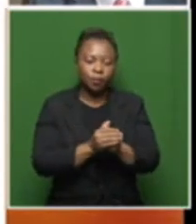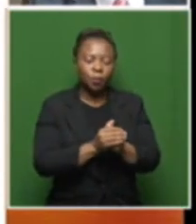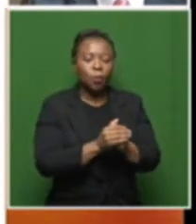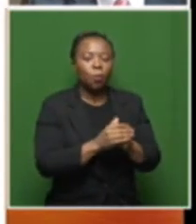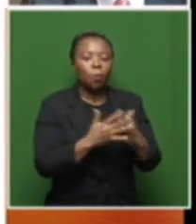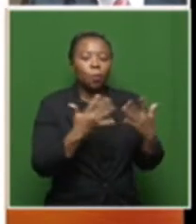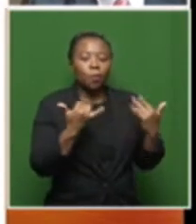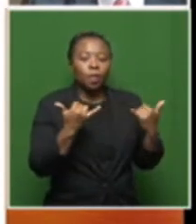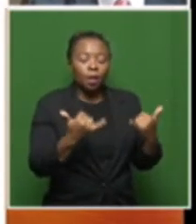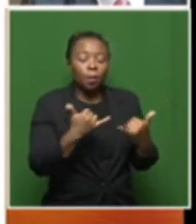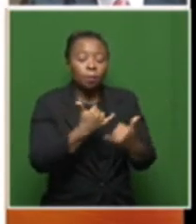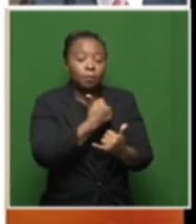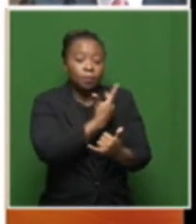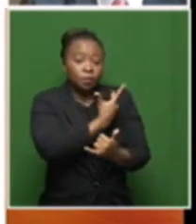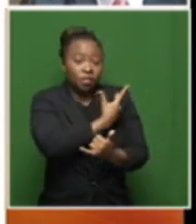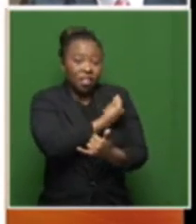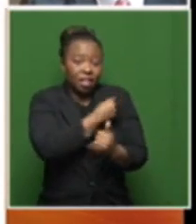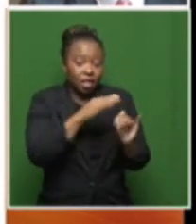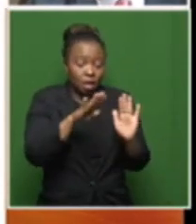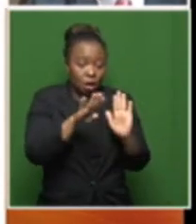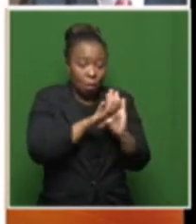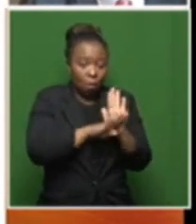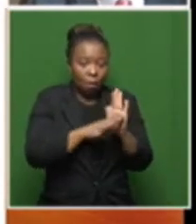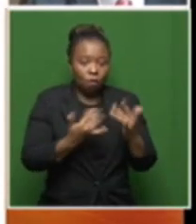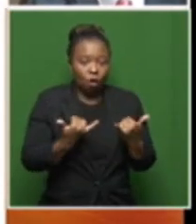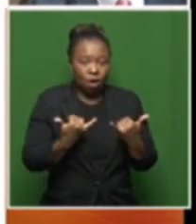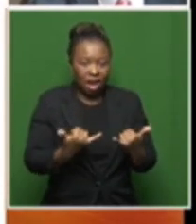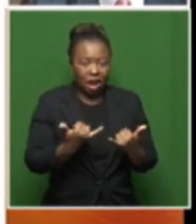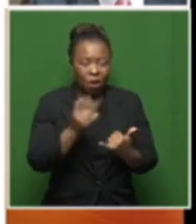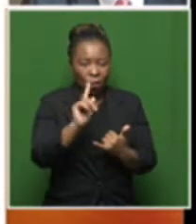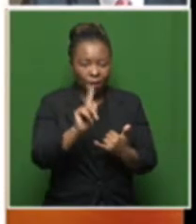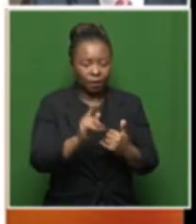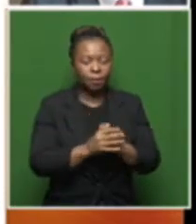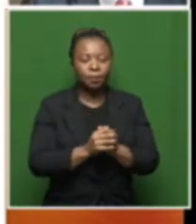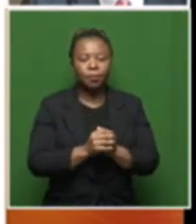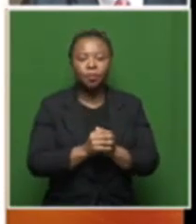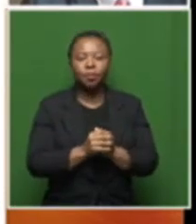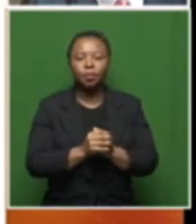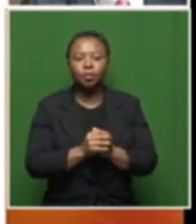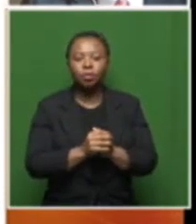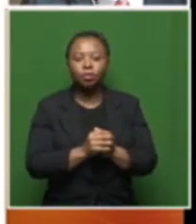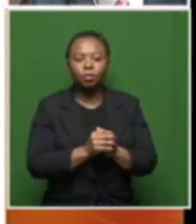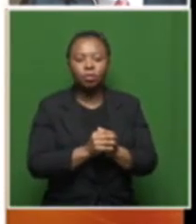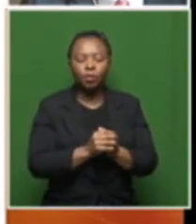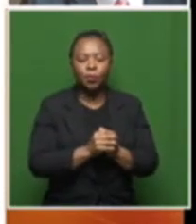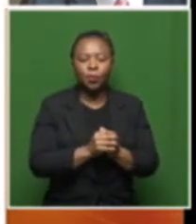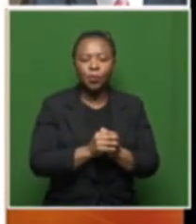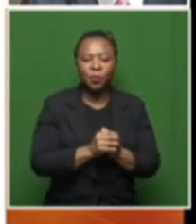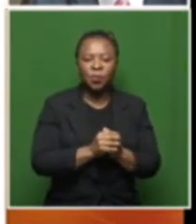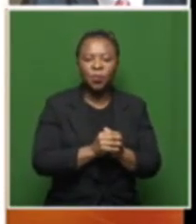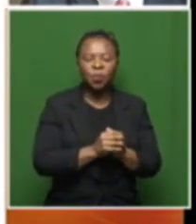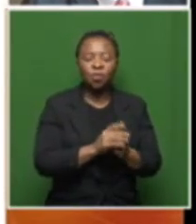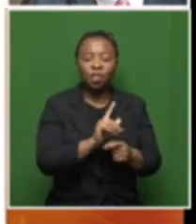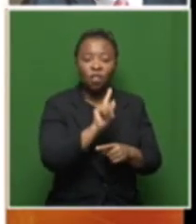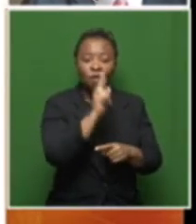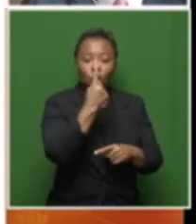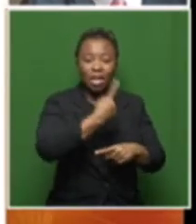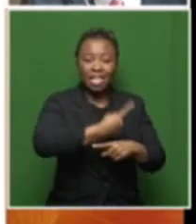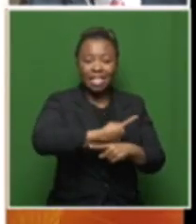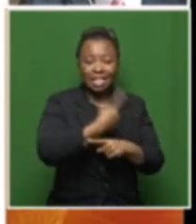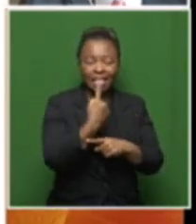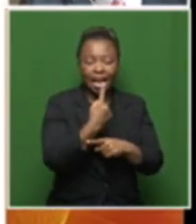the vaccination program at the moment, we have moved from the first day where we had